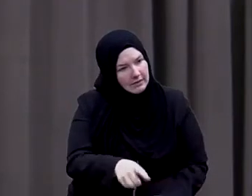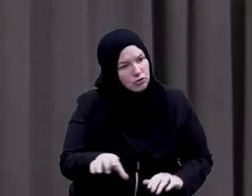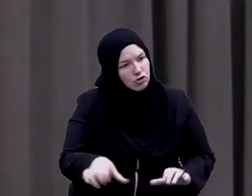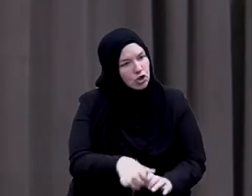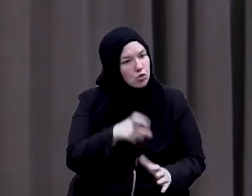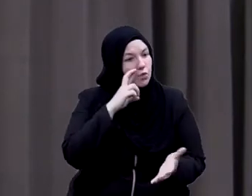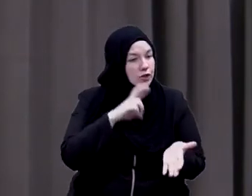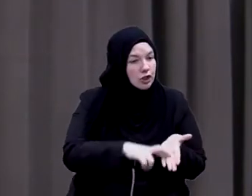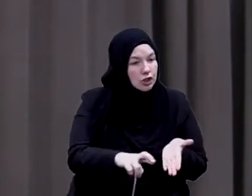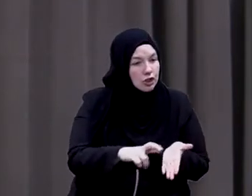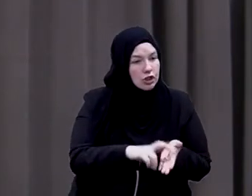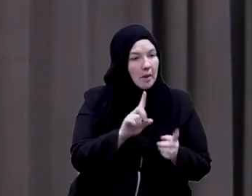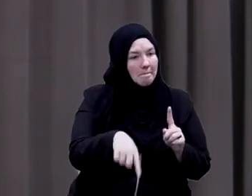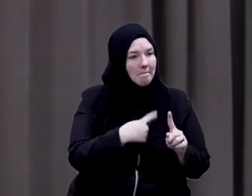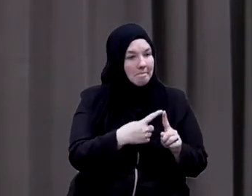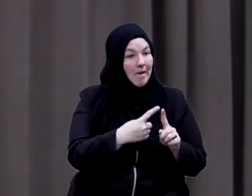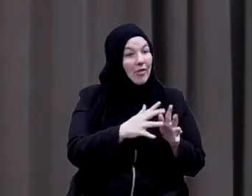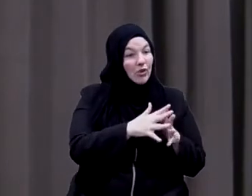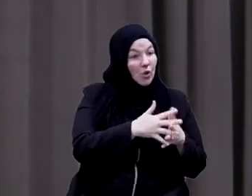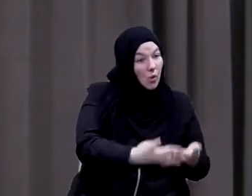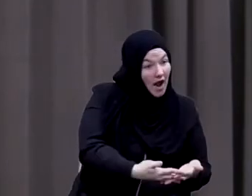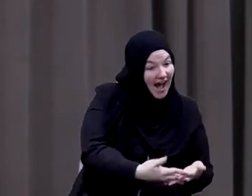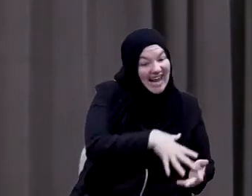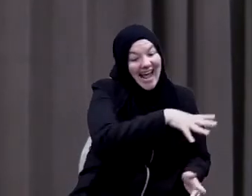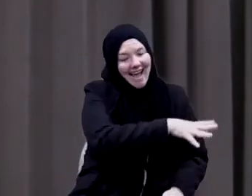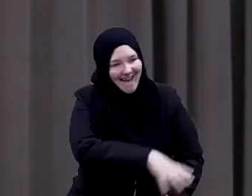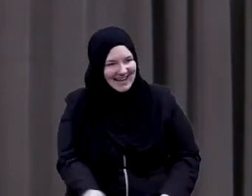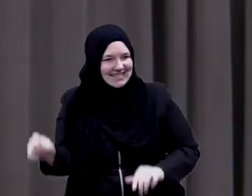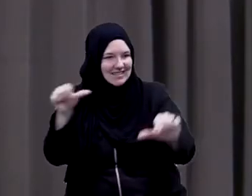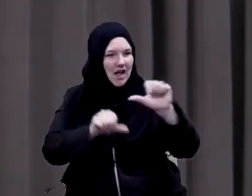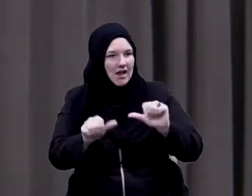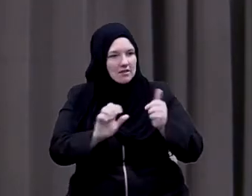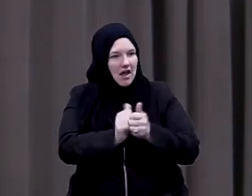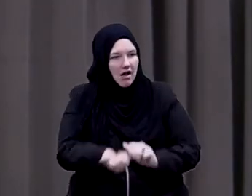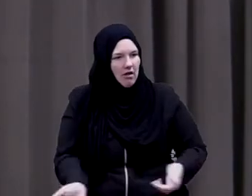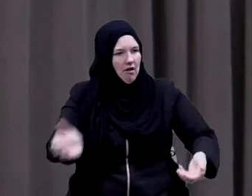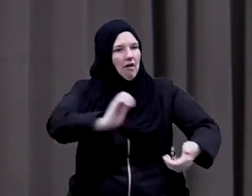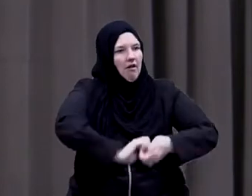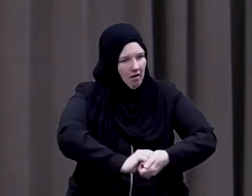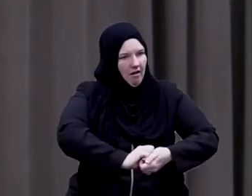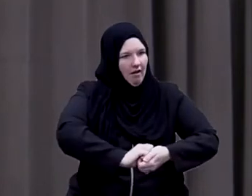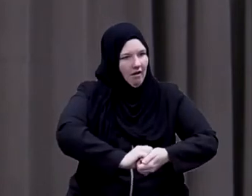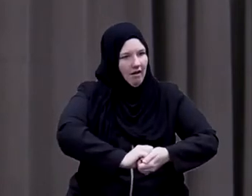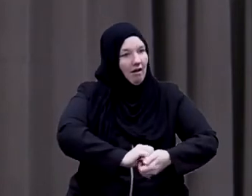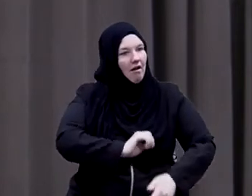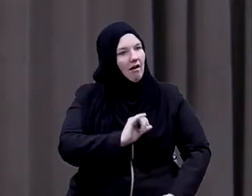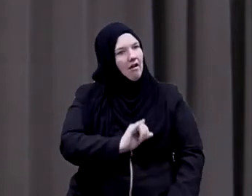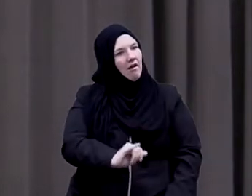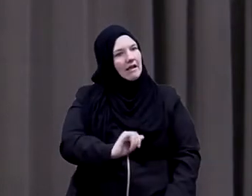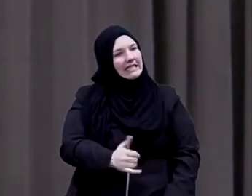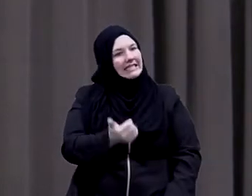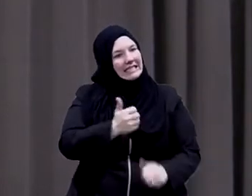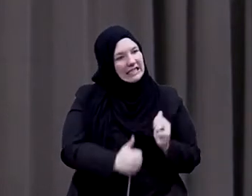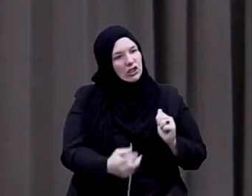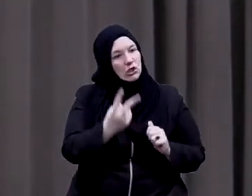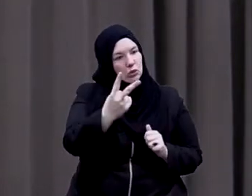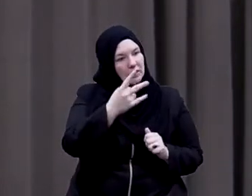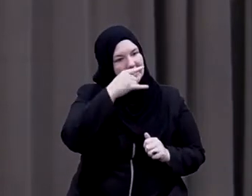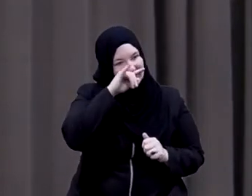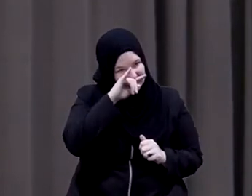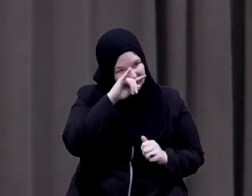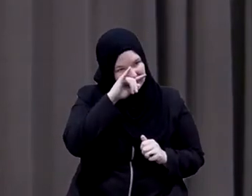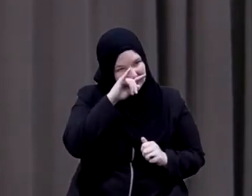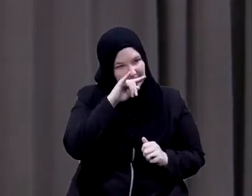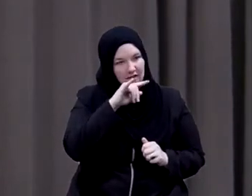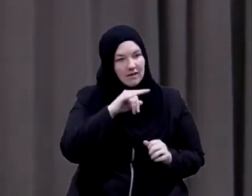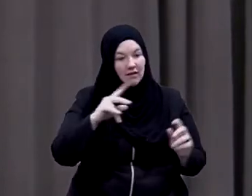a research about the Quran and science. So each two kids would do a research on